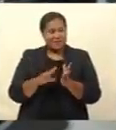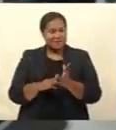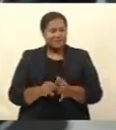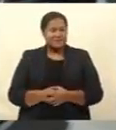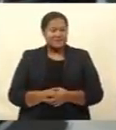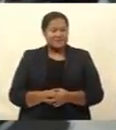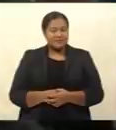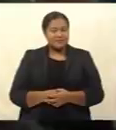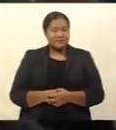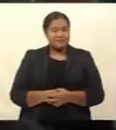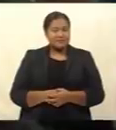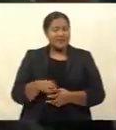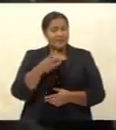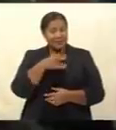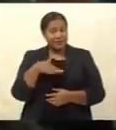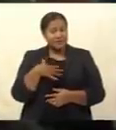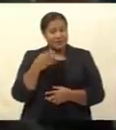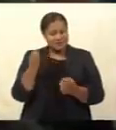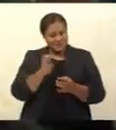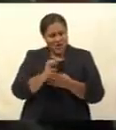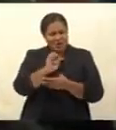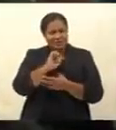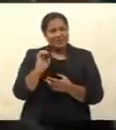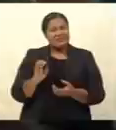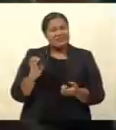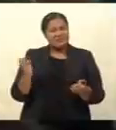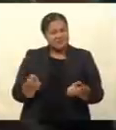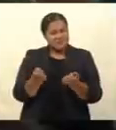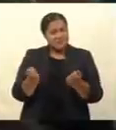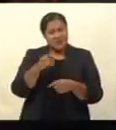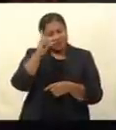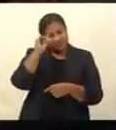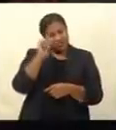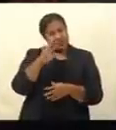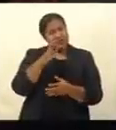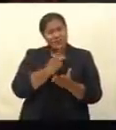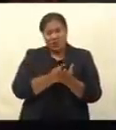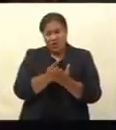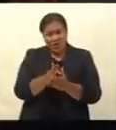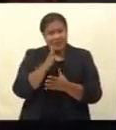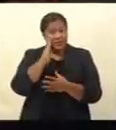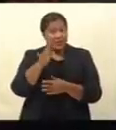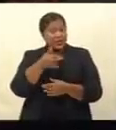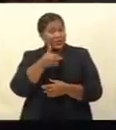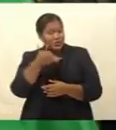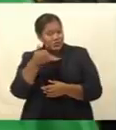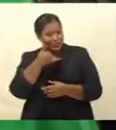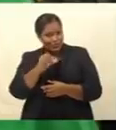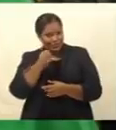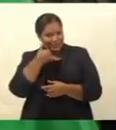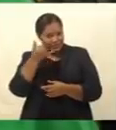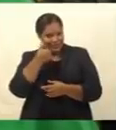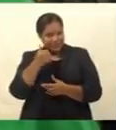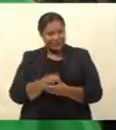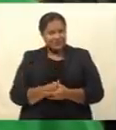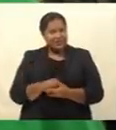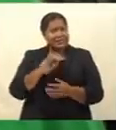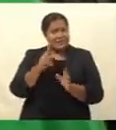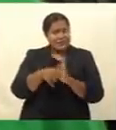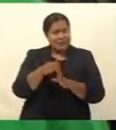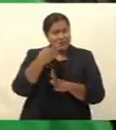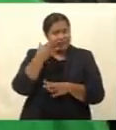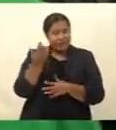The Minister for Economy is encouraging Fijians to be honest when using the food ration helpline. Sometimes we find that there are a lot of